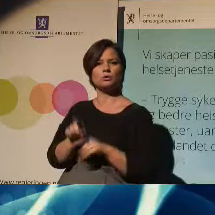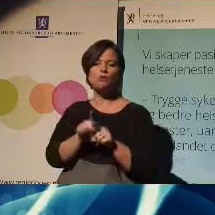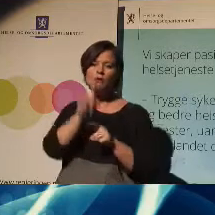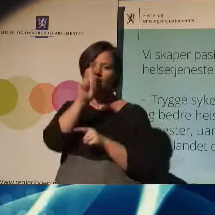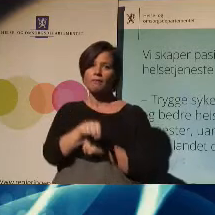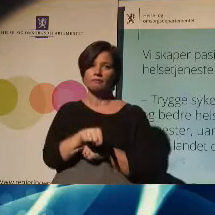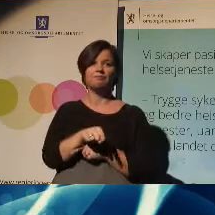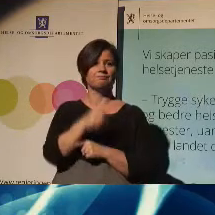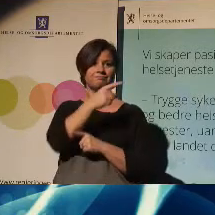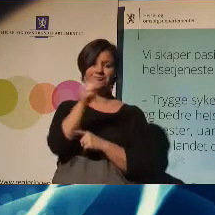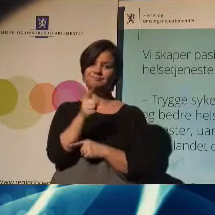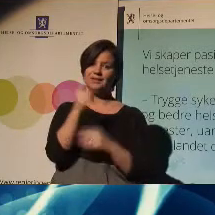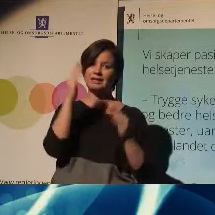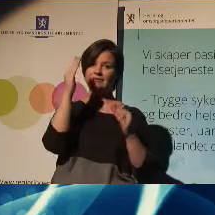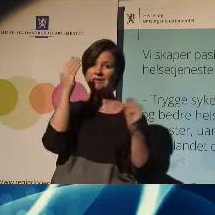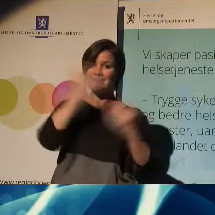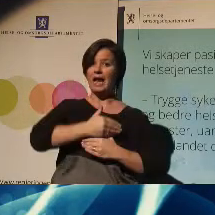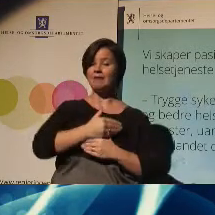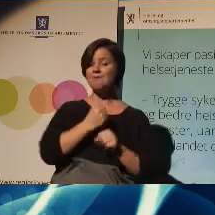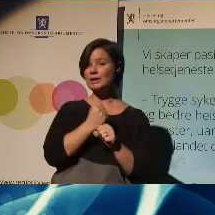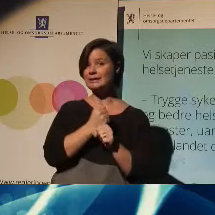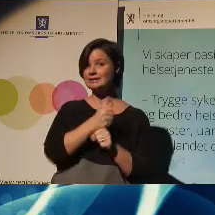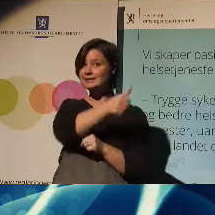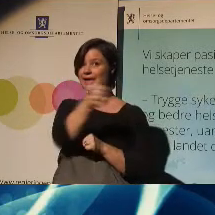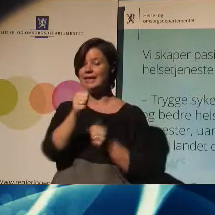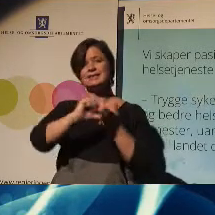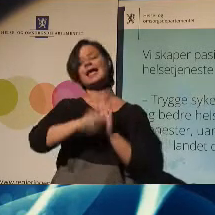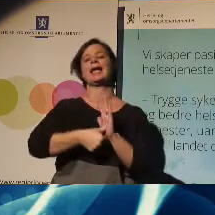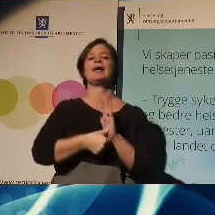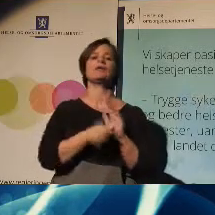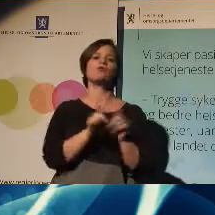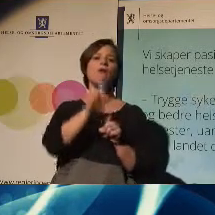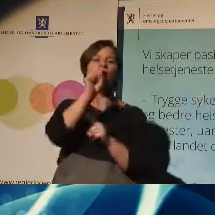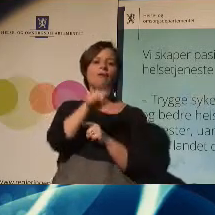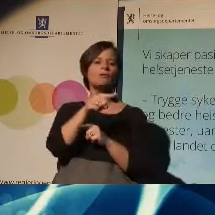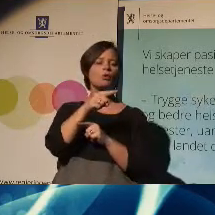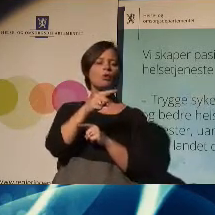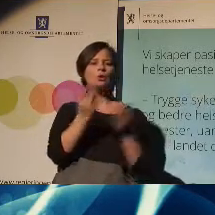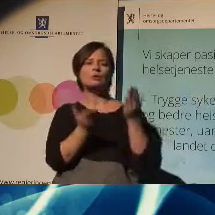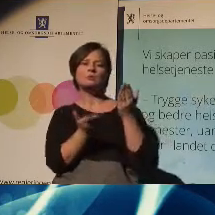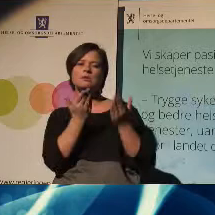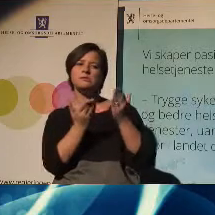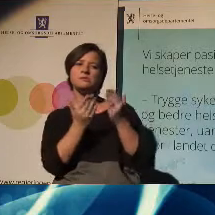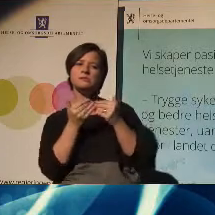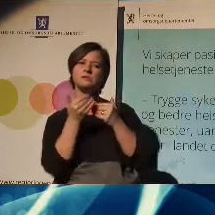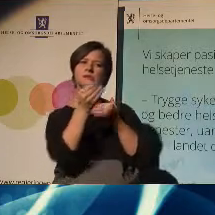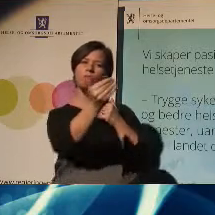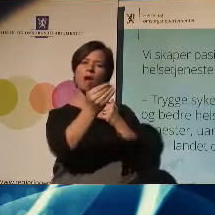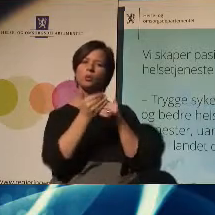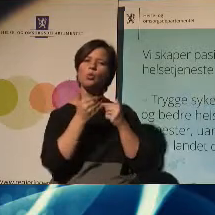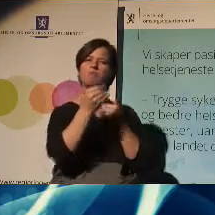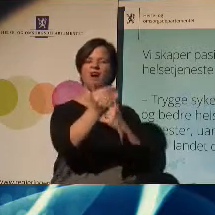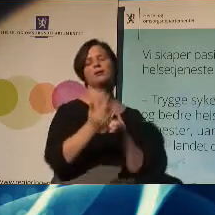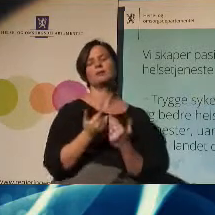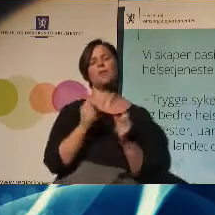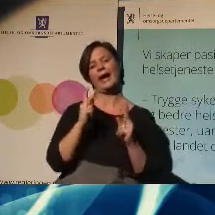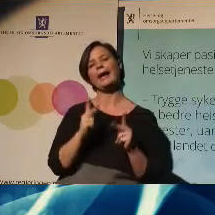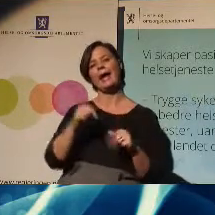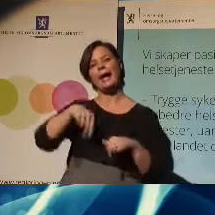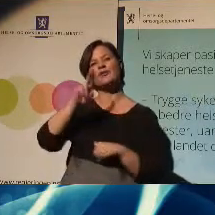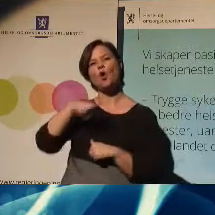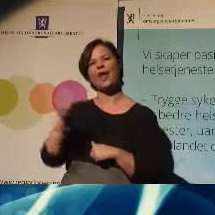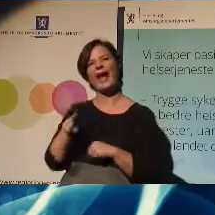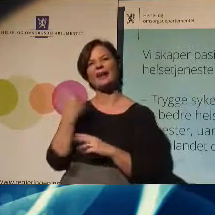evening yourself. This is all in the public domain. You can review the distance you need to travel, which of course in Norway is a much greater